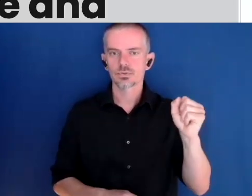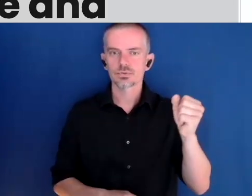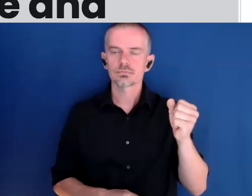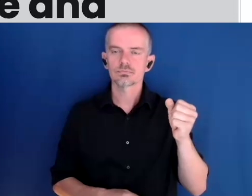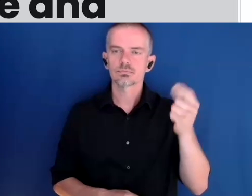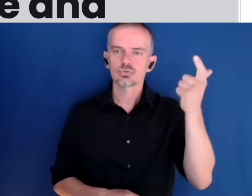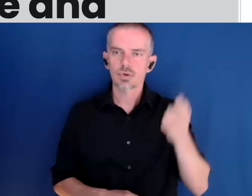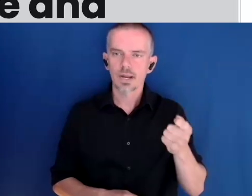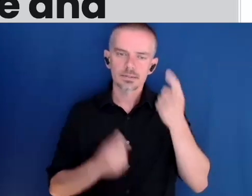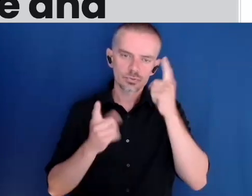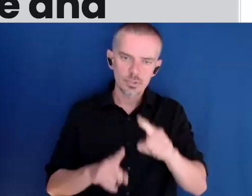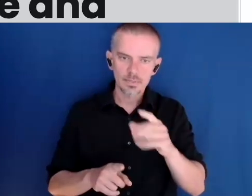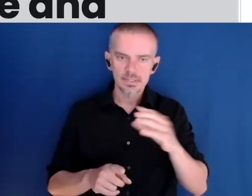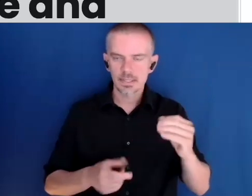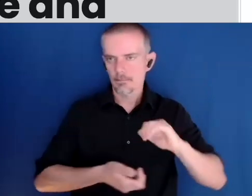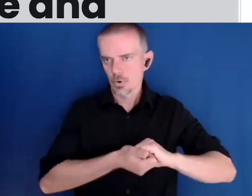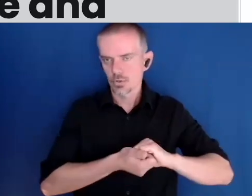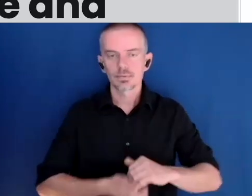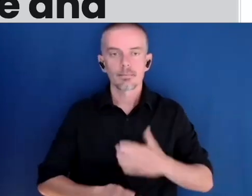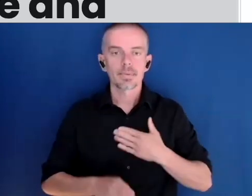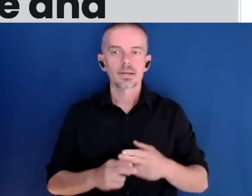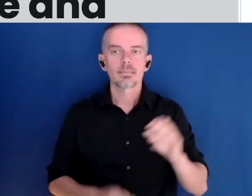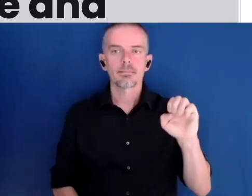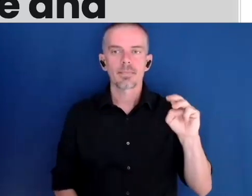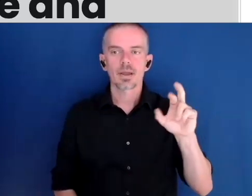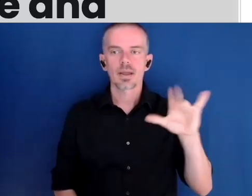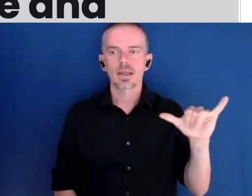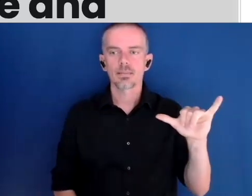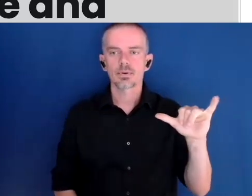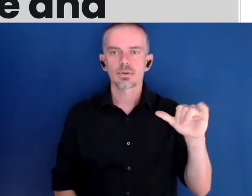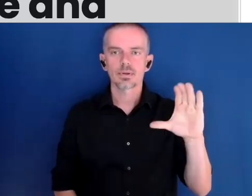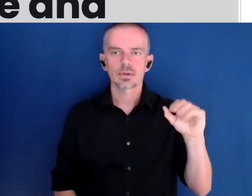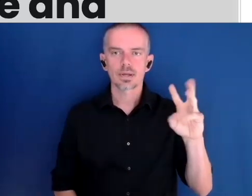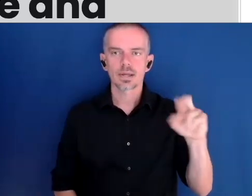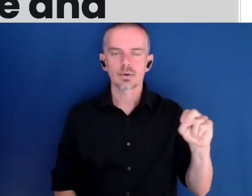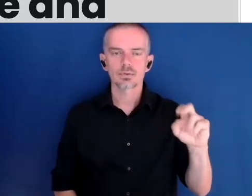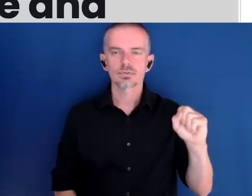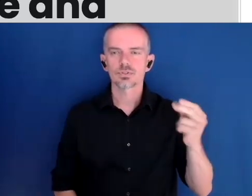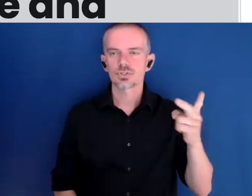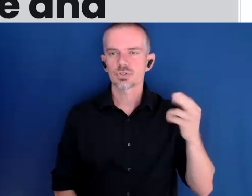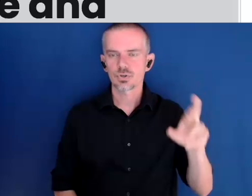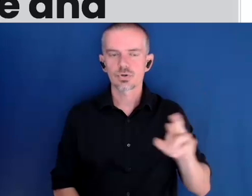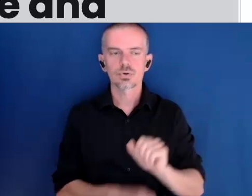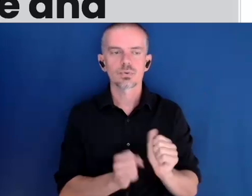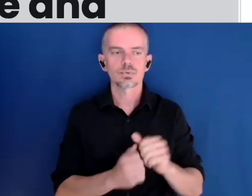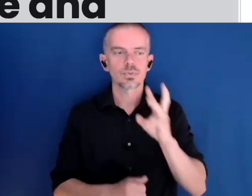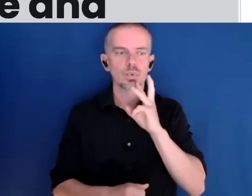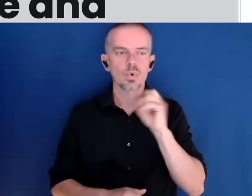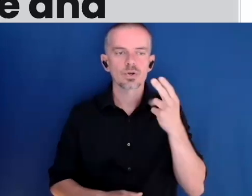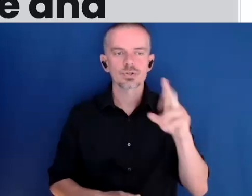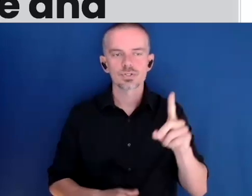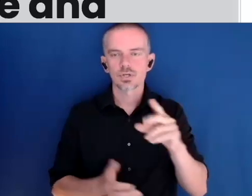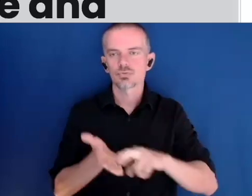partnerships. My name is Emery Cowan. I pronouns she, her, and I work with the Watershed Research and Training Center and the Fire